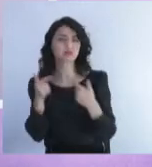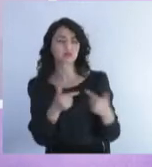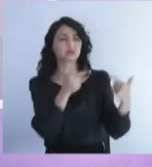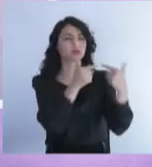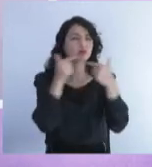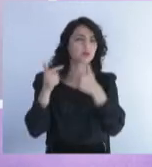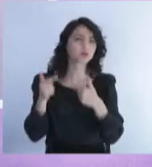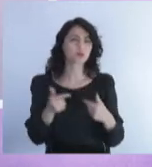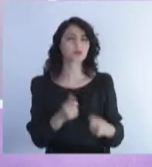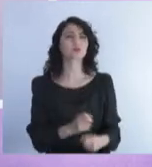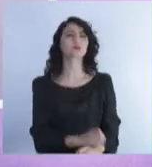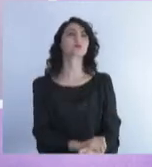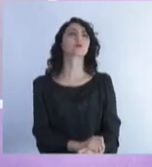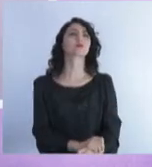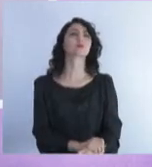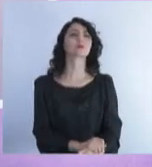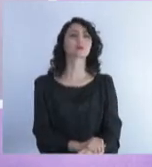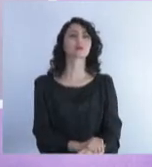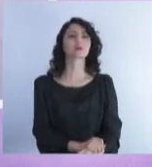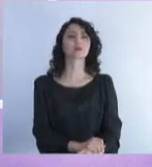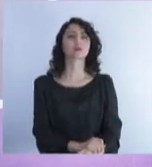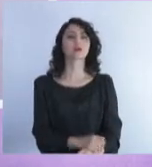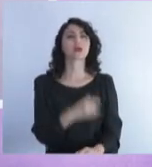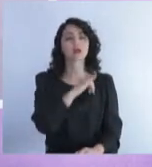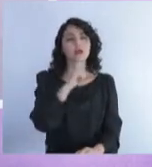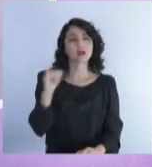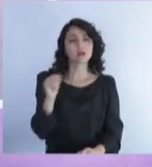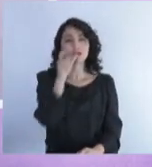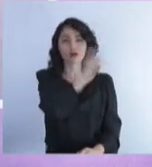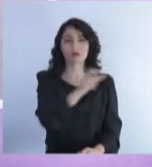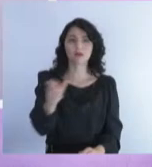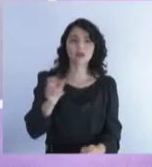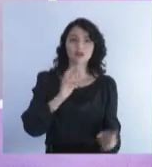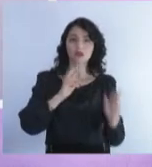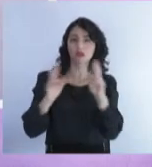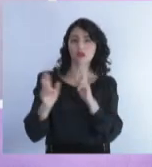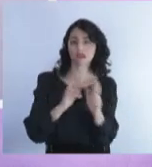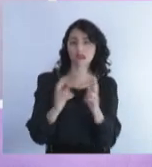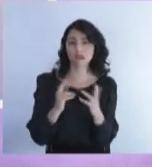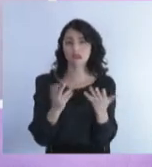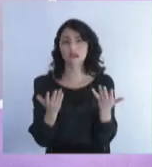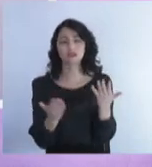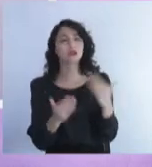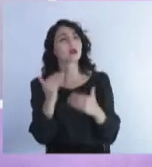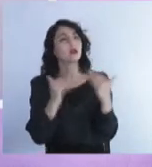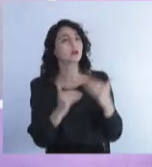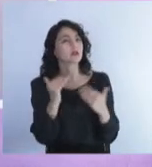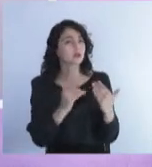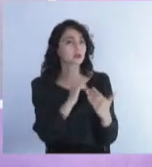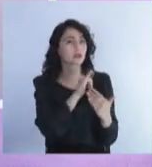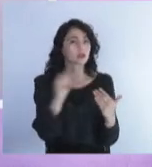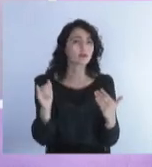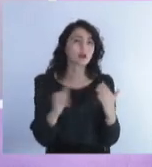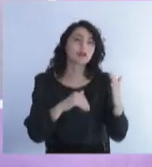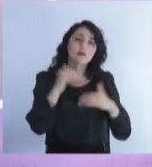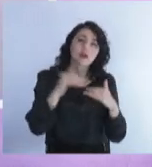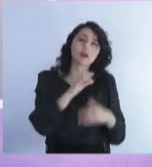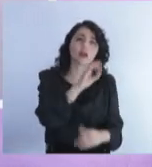way through life, develops a relationship with someone who they really can depend